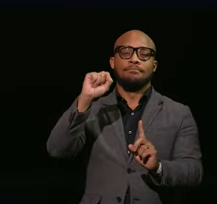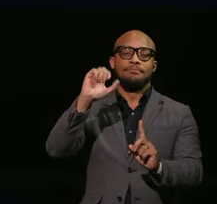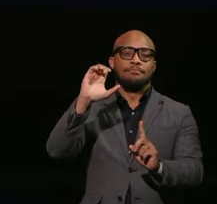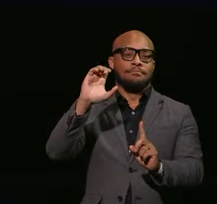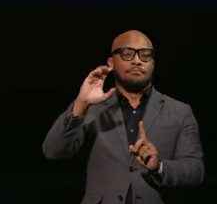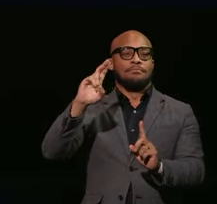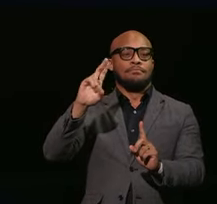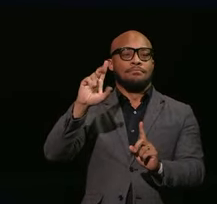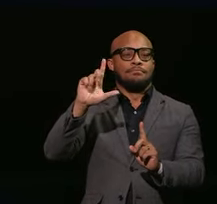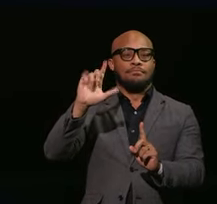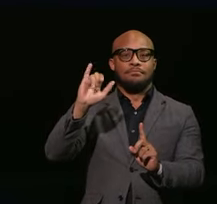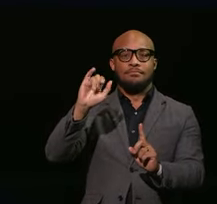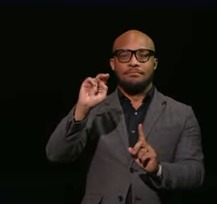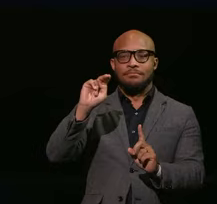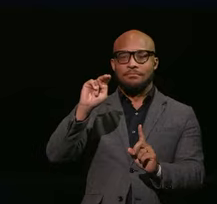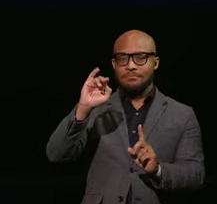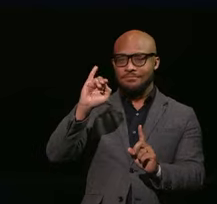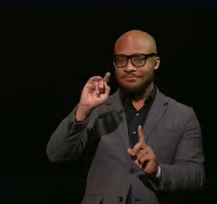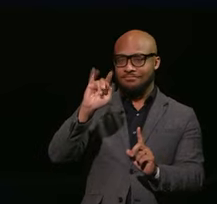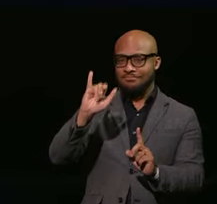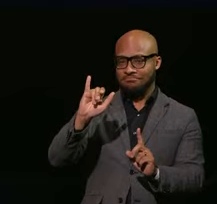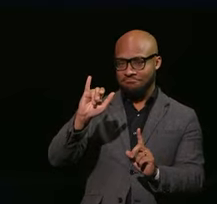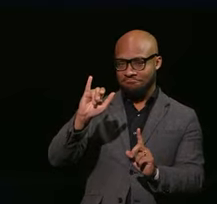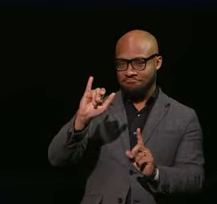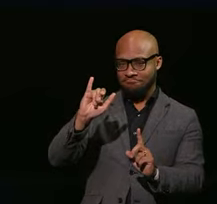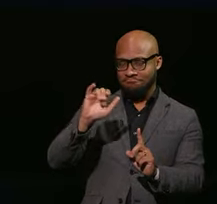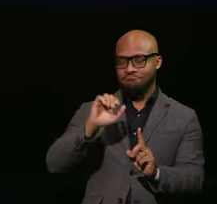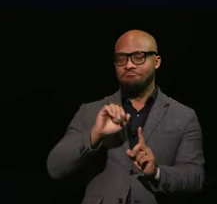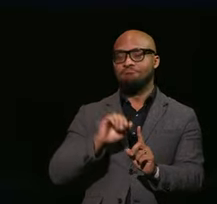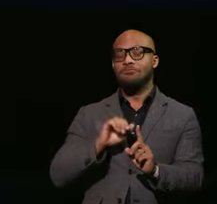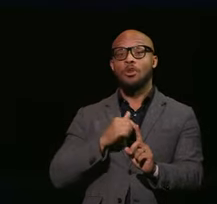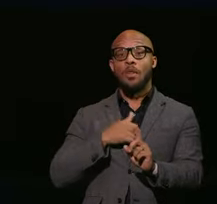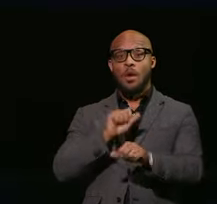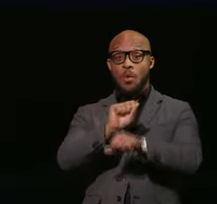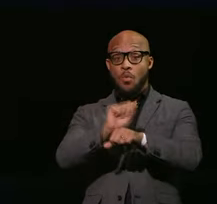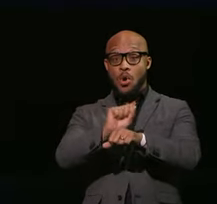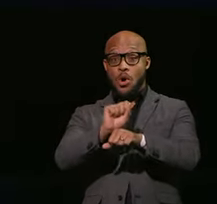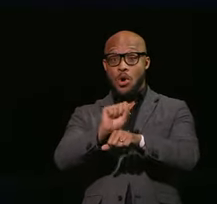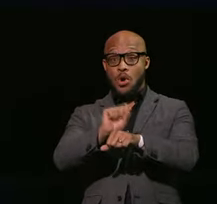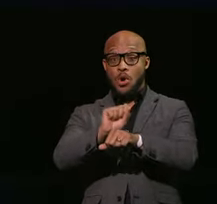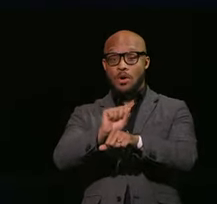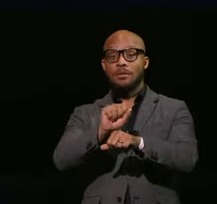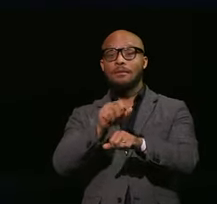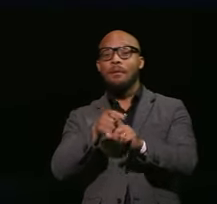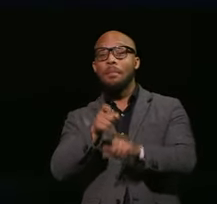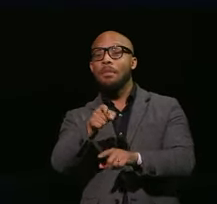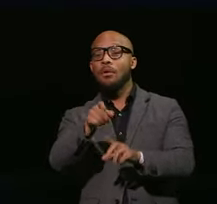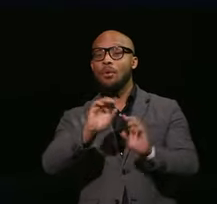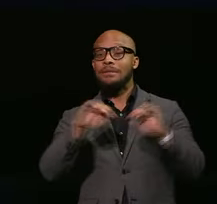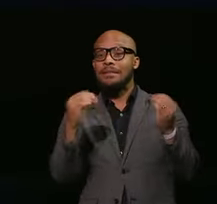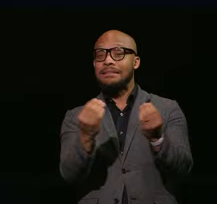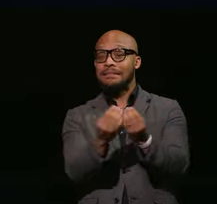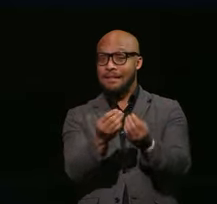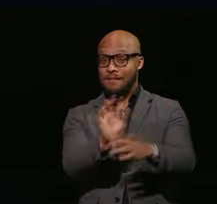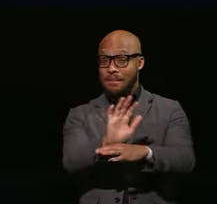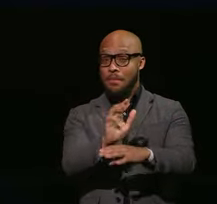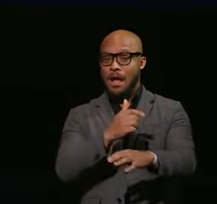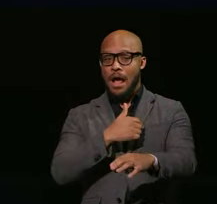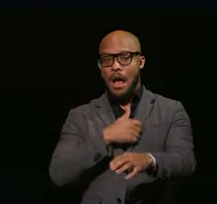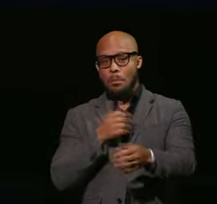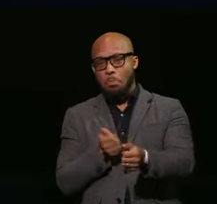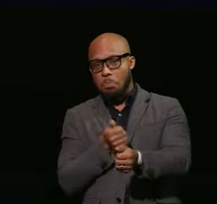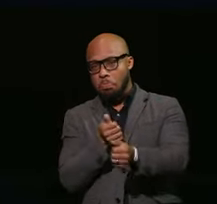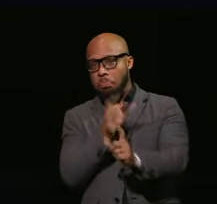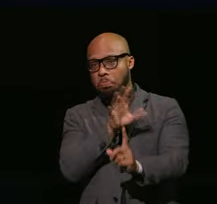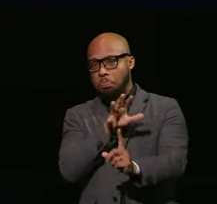and I was actually following the work of the organization that's featured in the film, and they'd started a gender sensitization program that